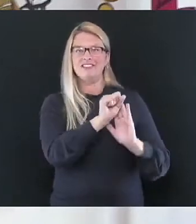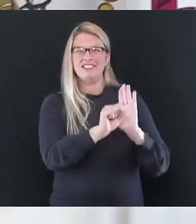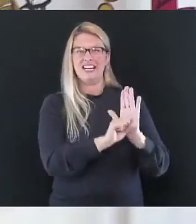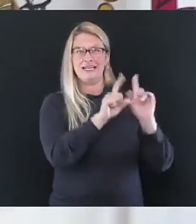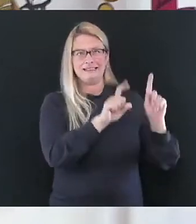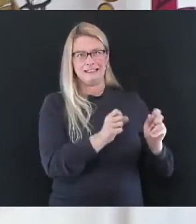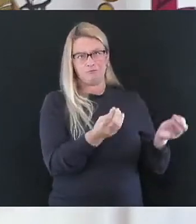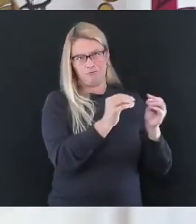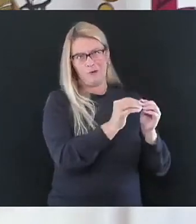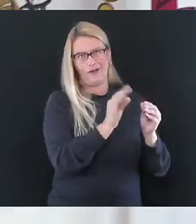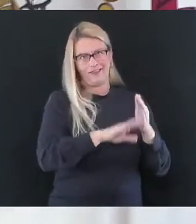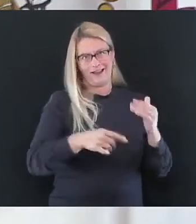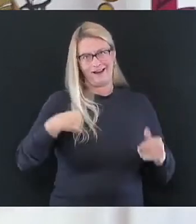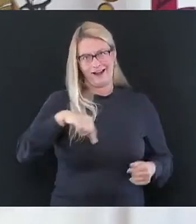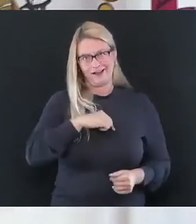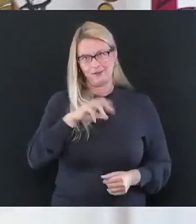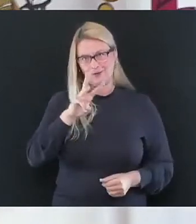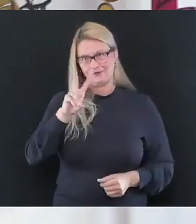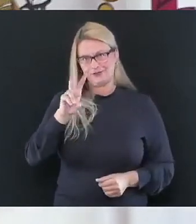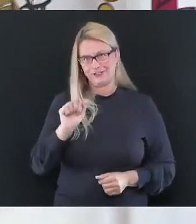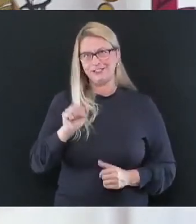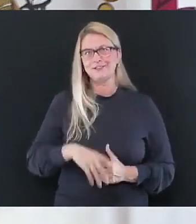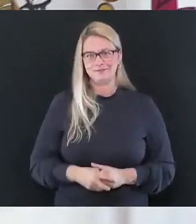they've done.